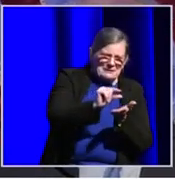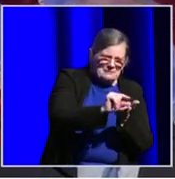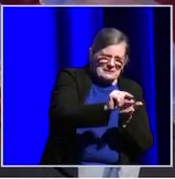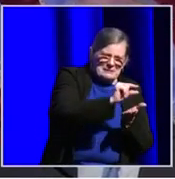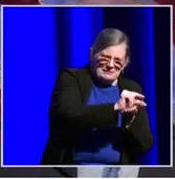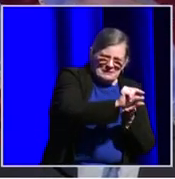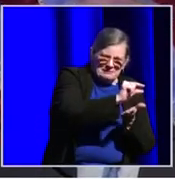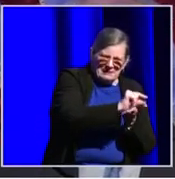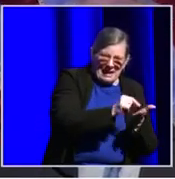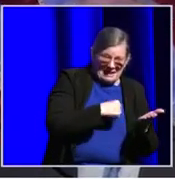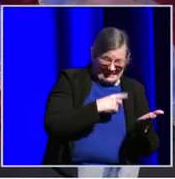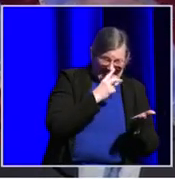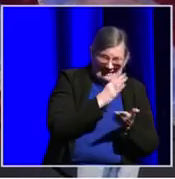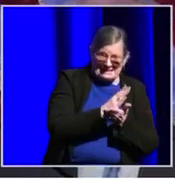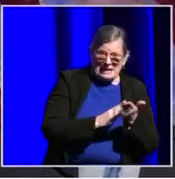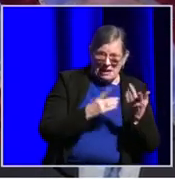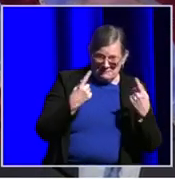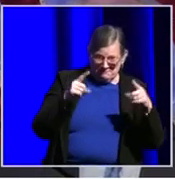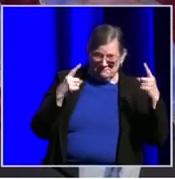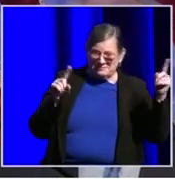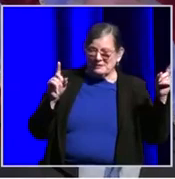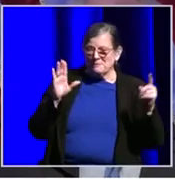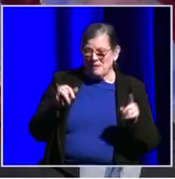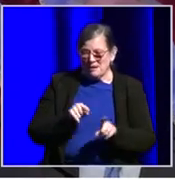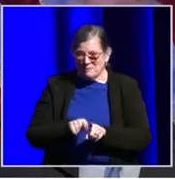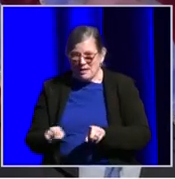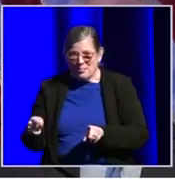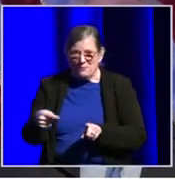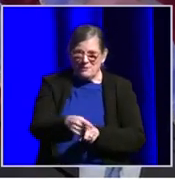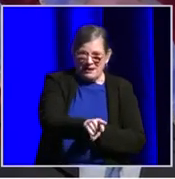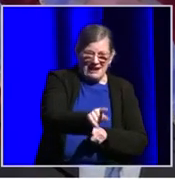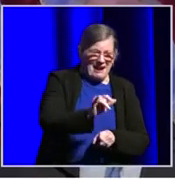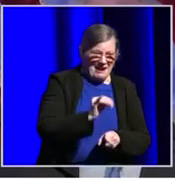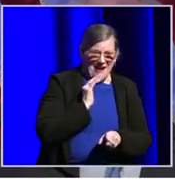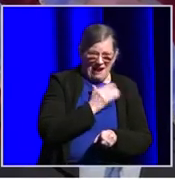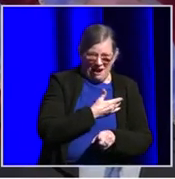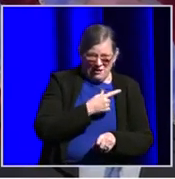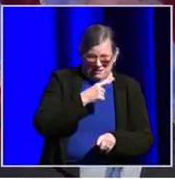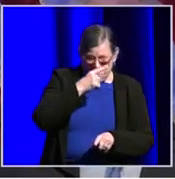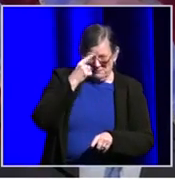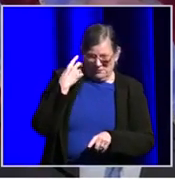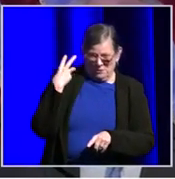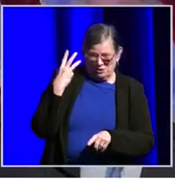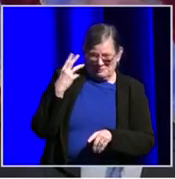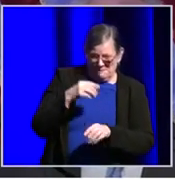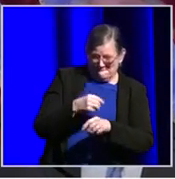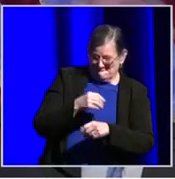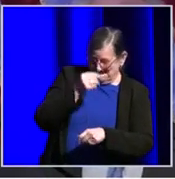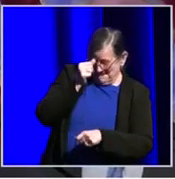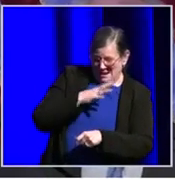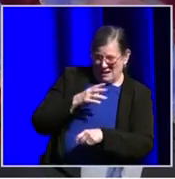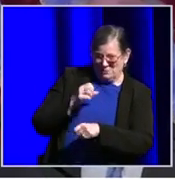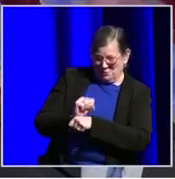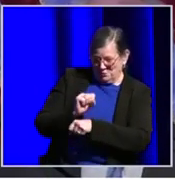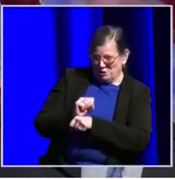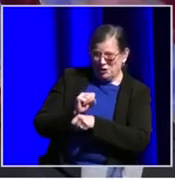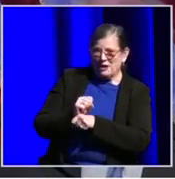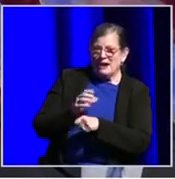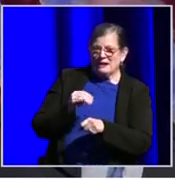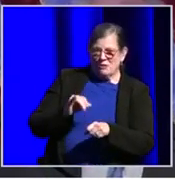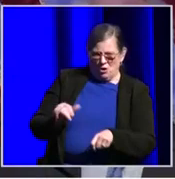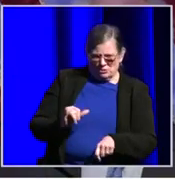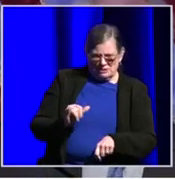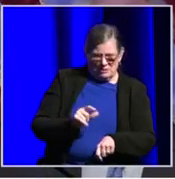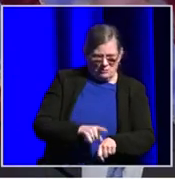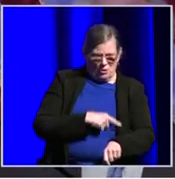which provides some of our most at-risk men job training, subsidized employment, and long-term support.